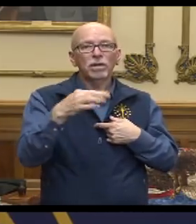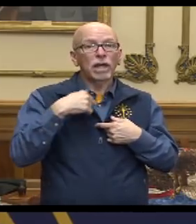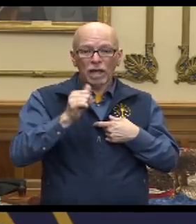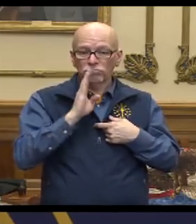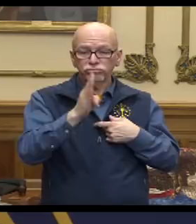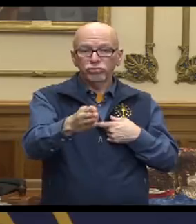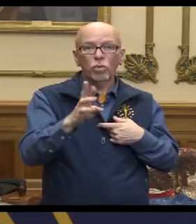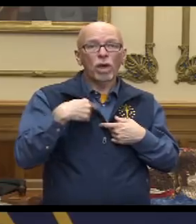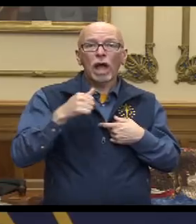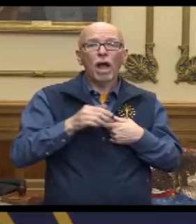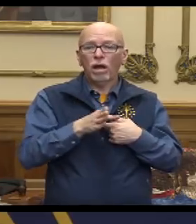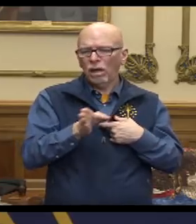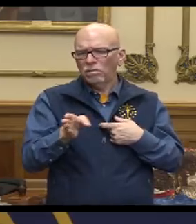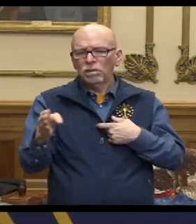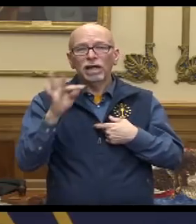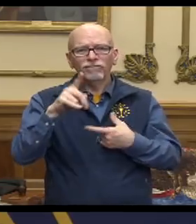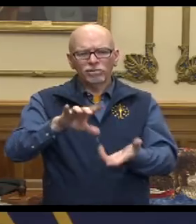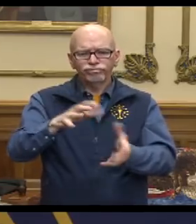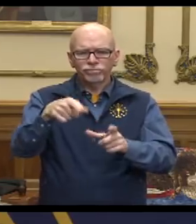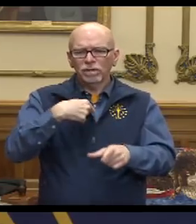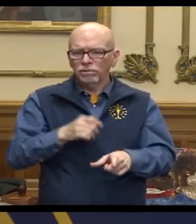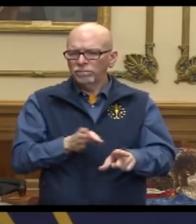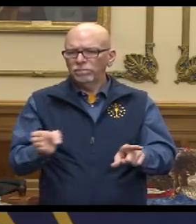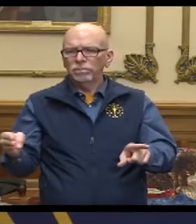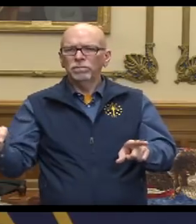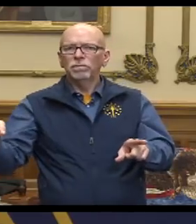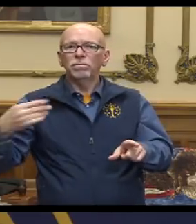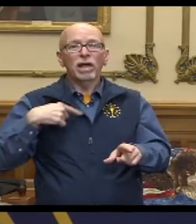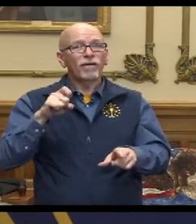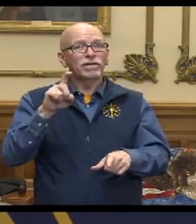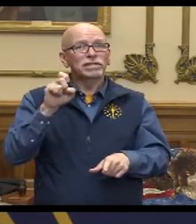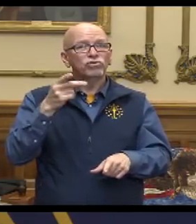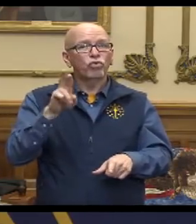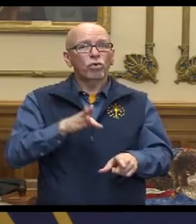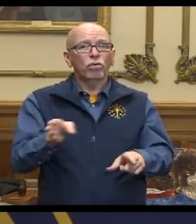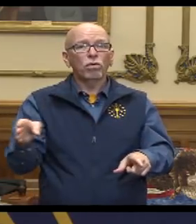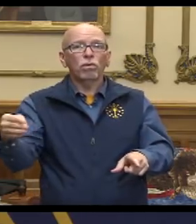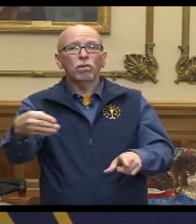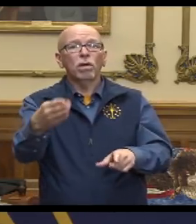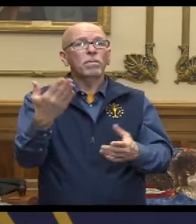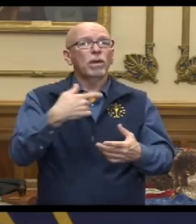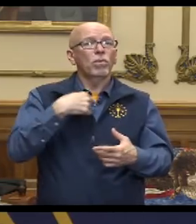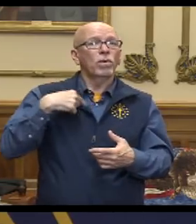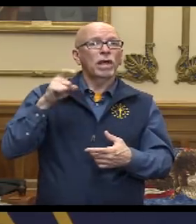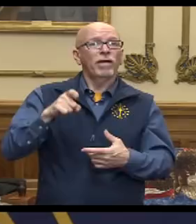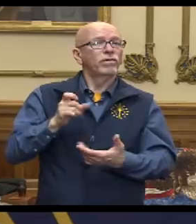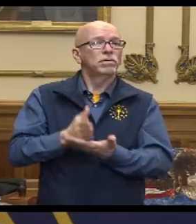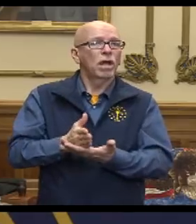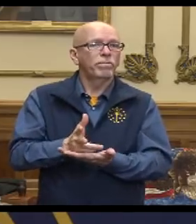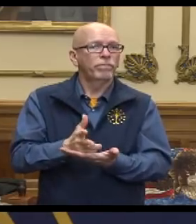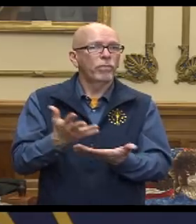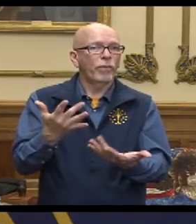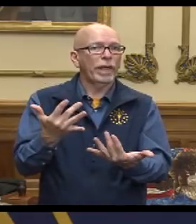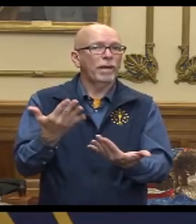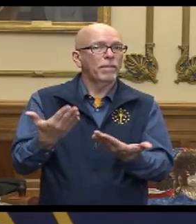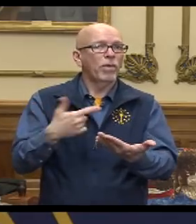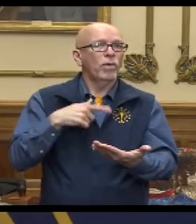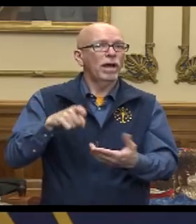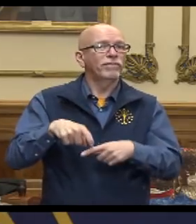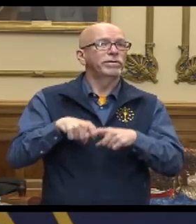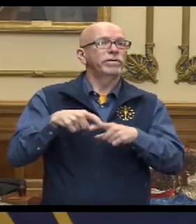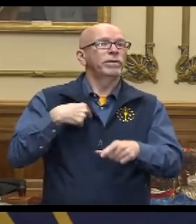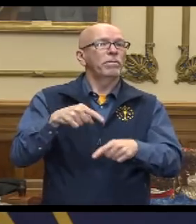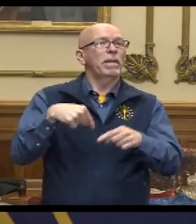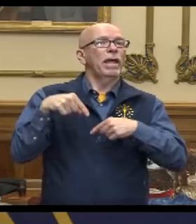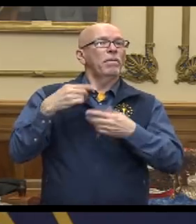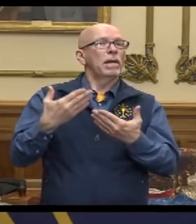detour. And if something washes out along the way, we're gonna have to take a detour, or we might have to put it in park. And so there are different